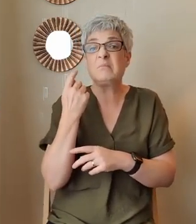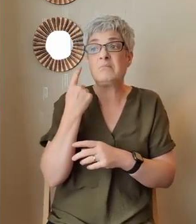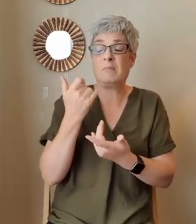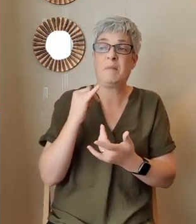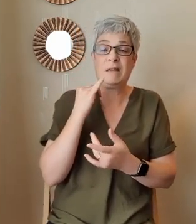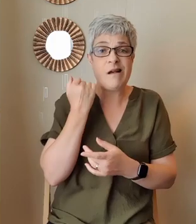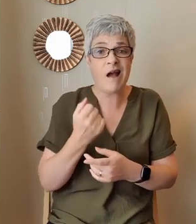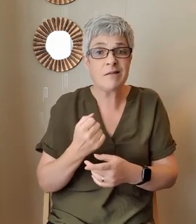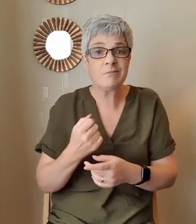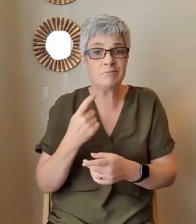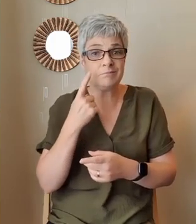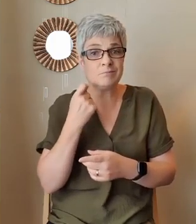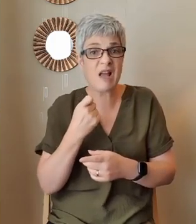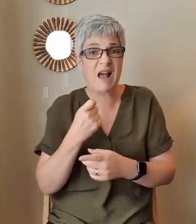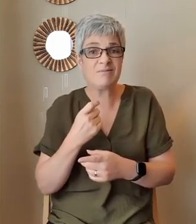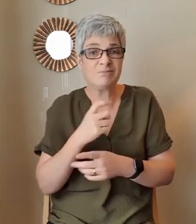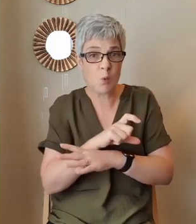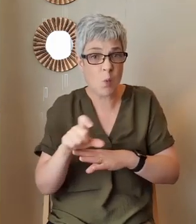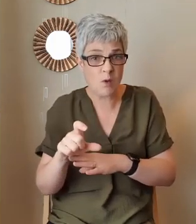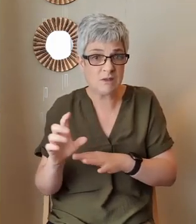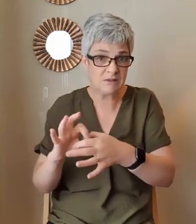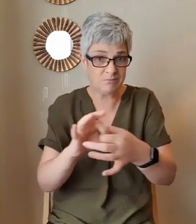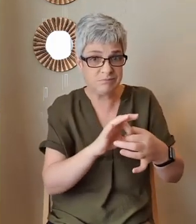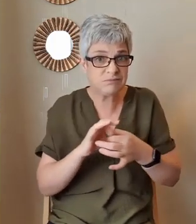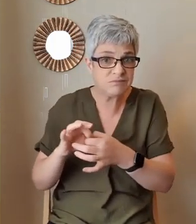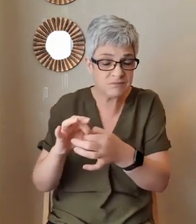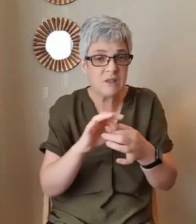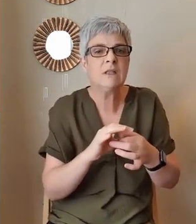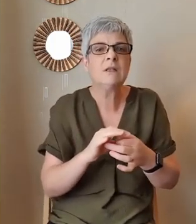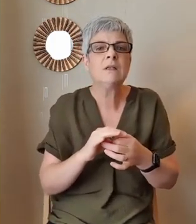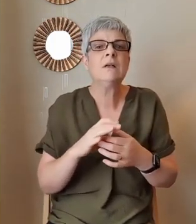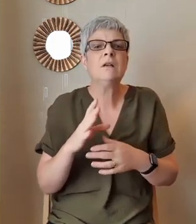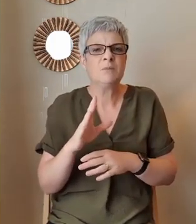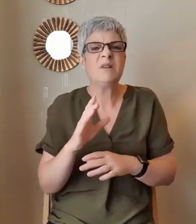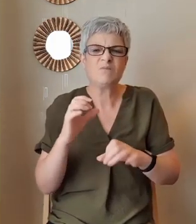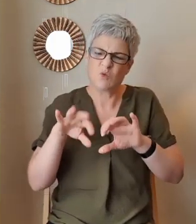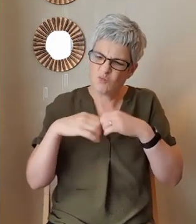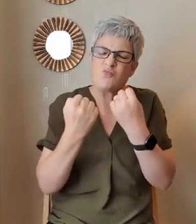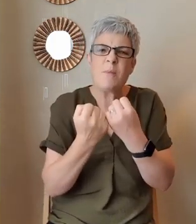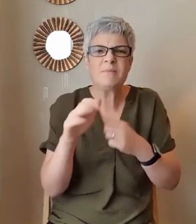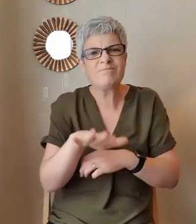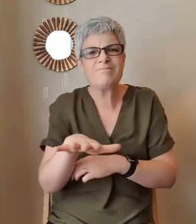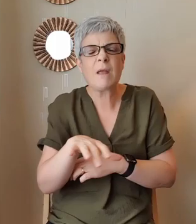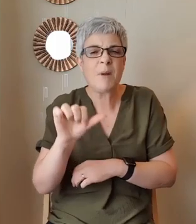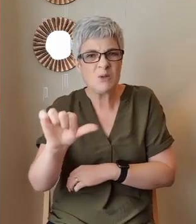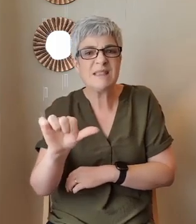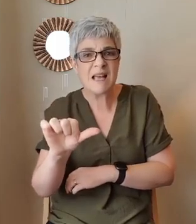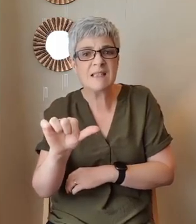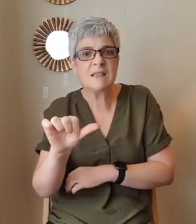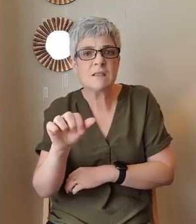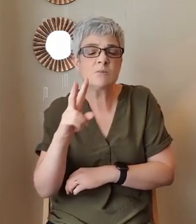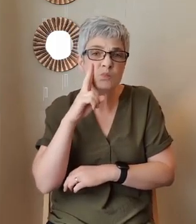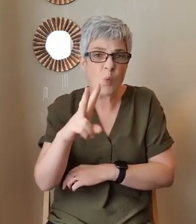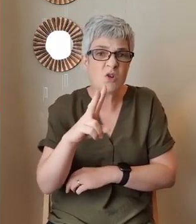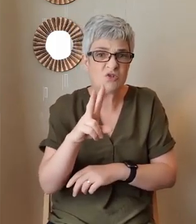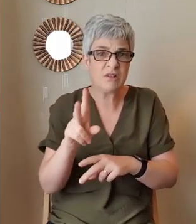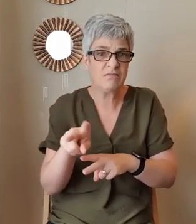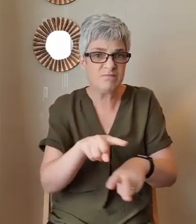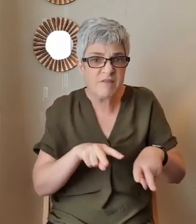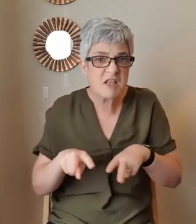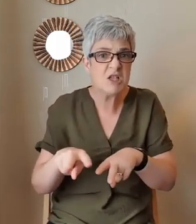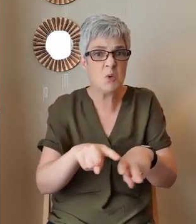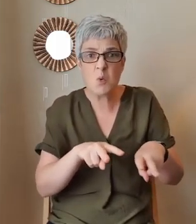the course together. We've been in groups of six doing it, and that's about an ideal number. It's simply watching a video,